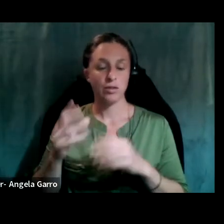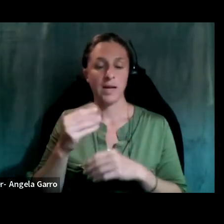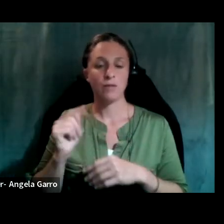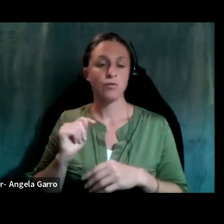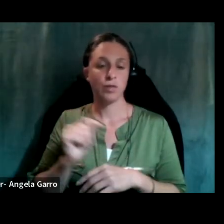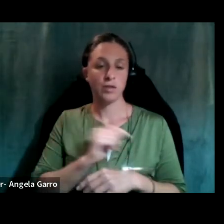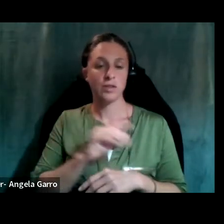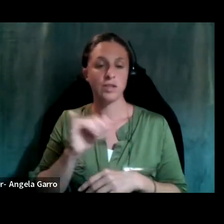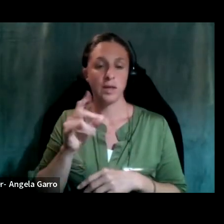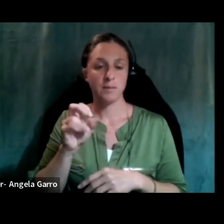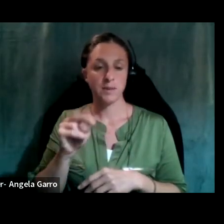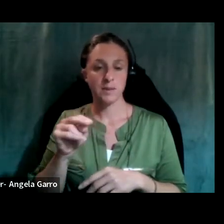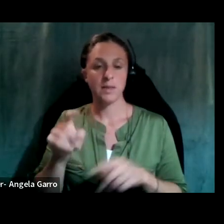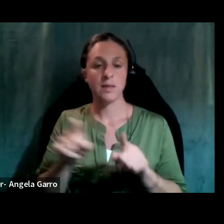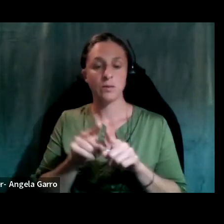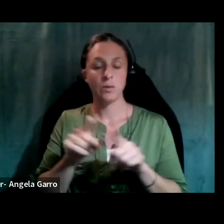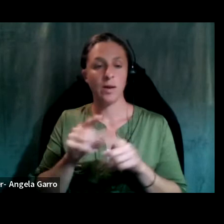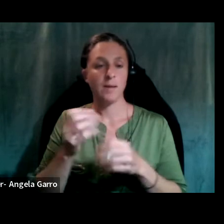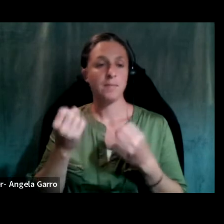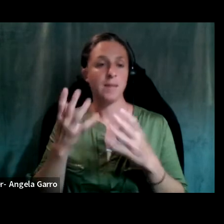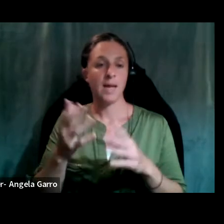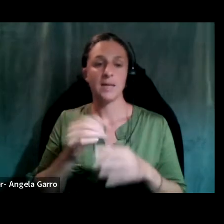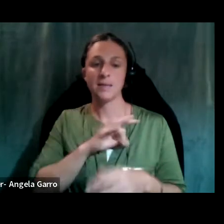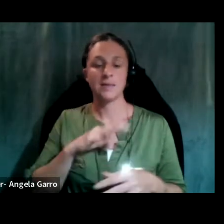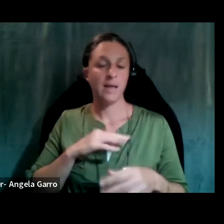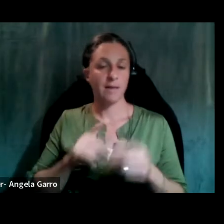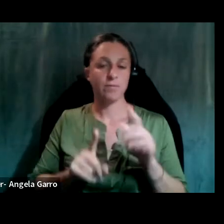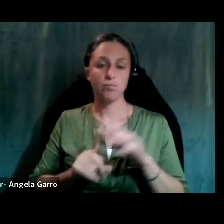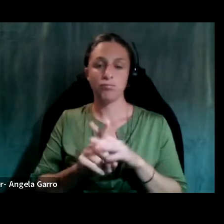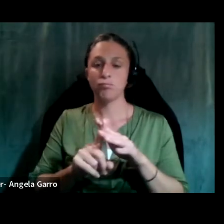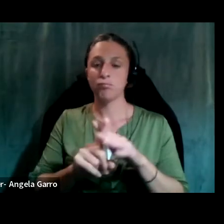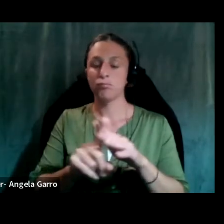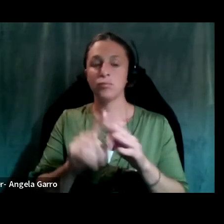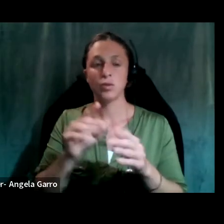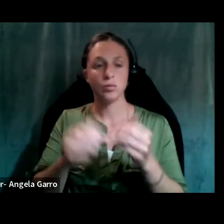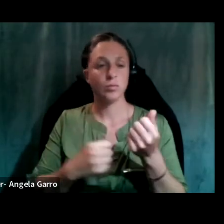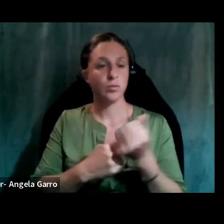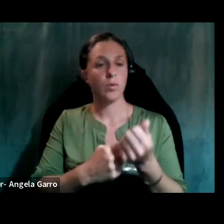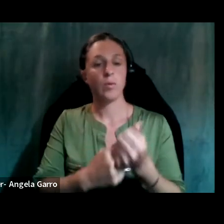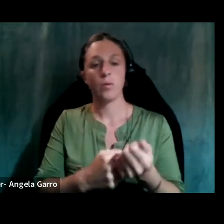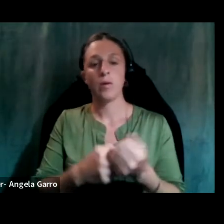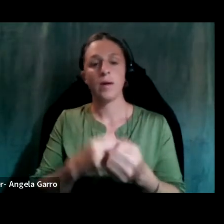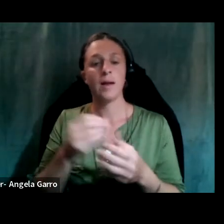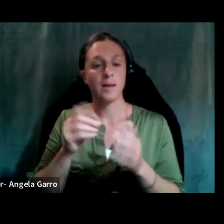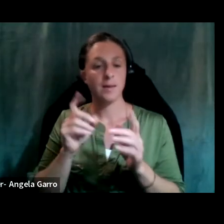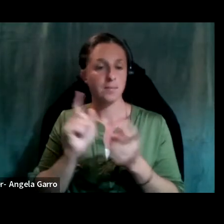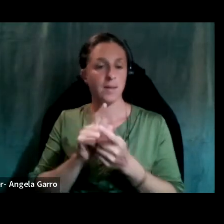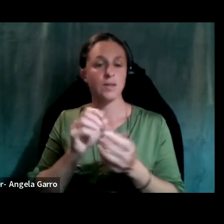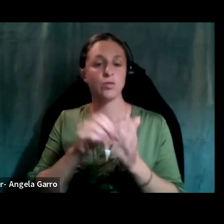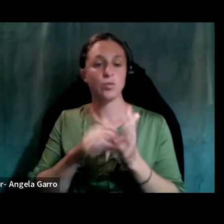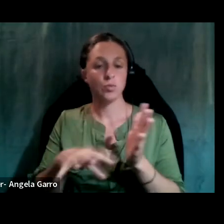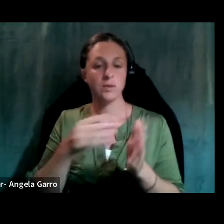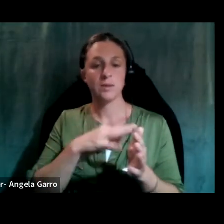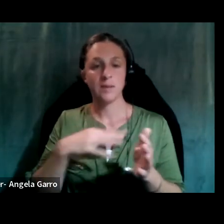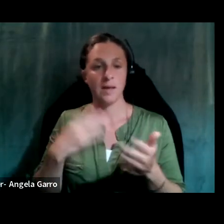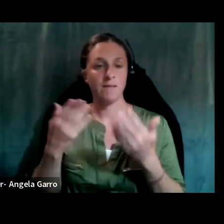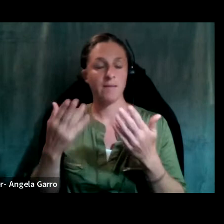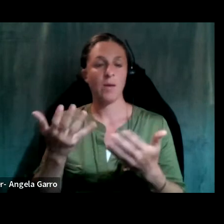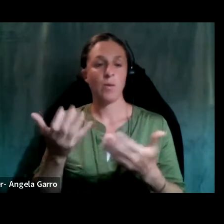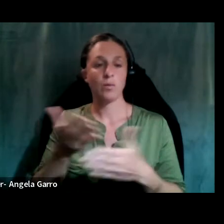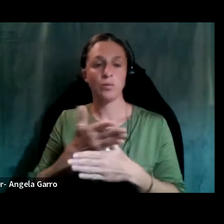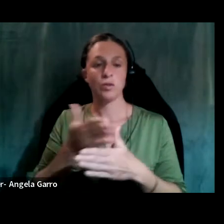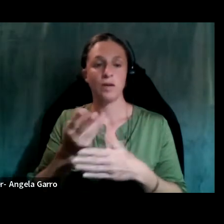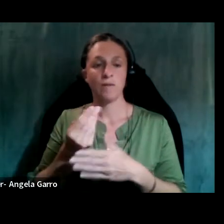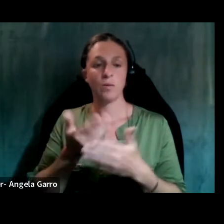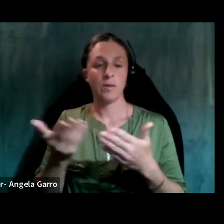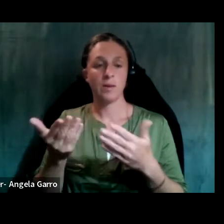well. And there were several staff members that just showed their support. I met some students there and some staff members, and I just wanted to share a couple of things.